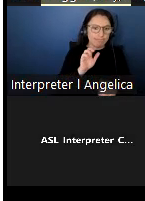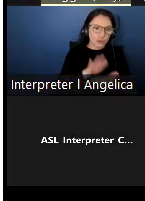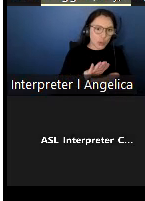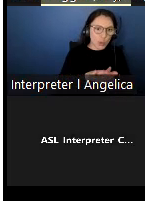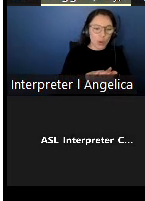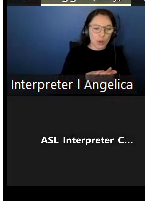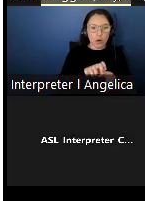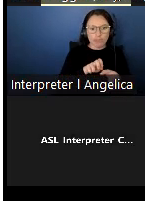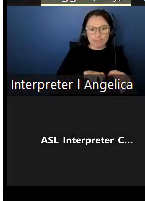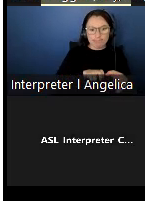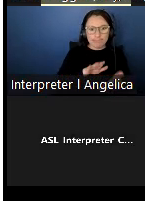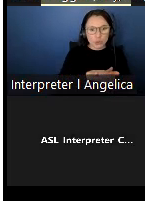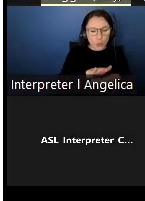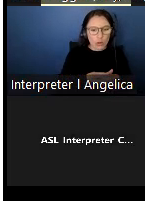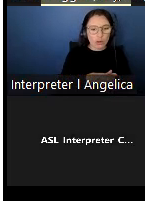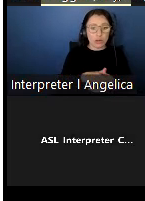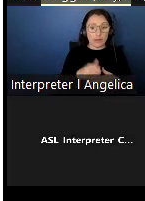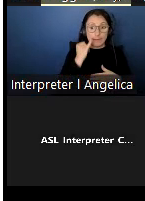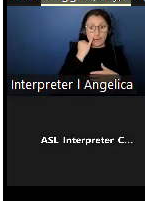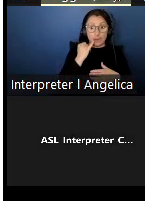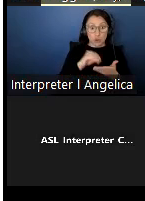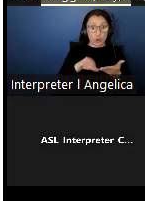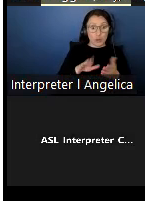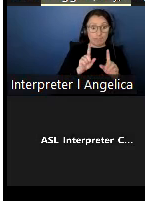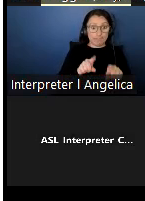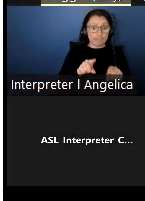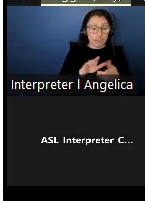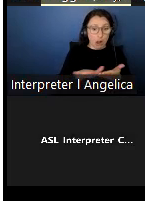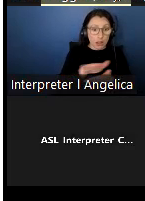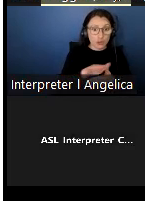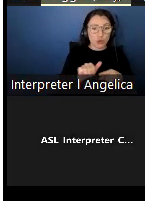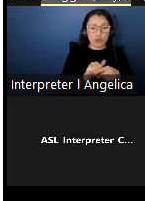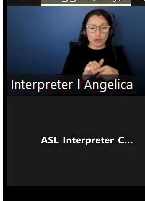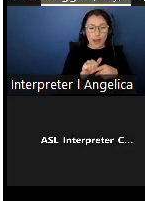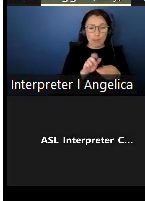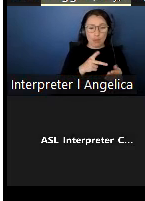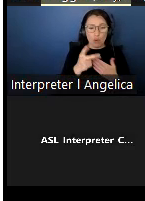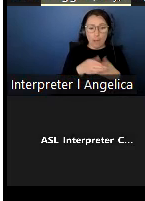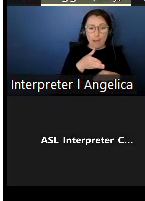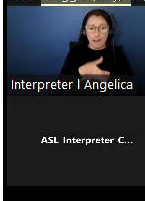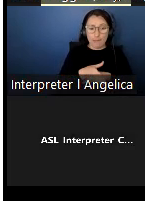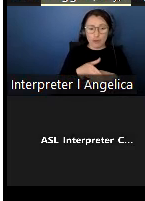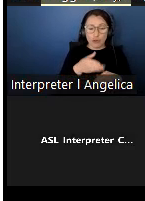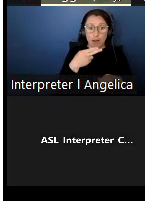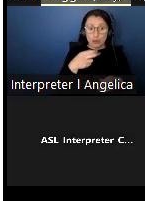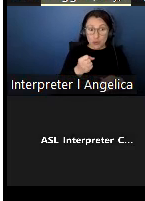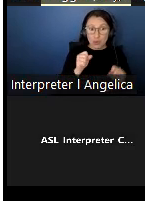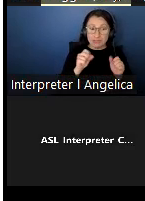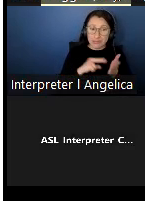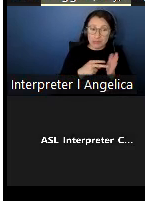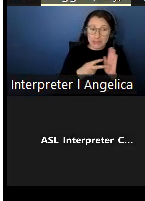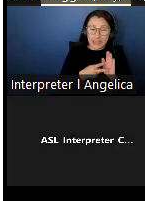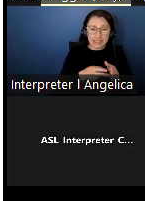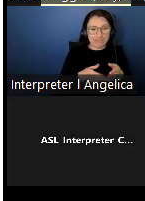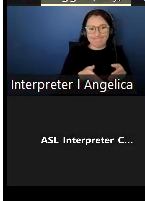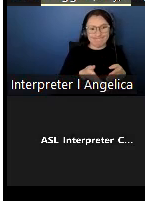that are in college or some kind of training program after high school, it could mean an incomplete degree or